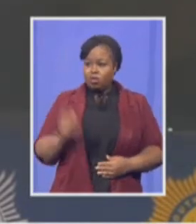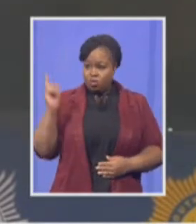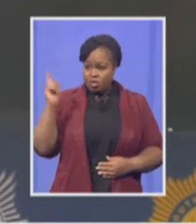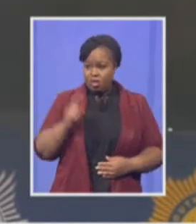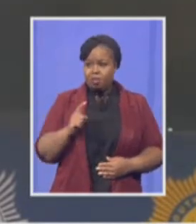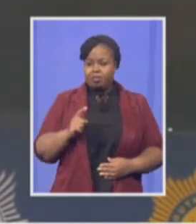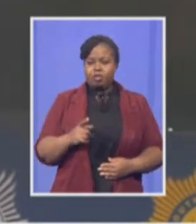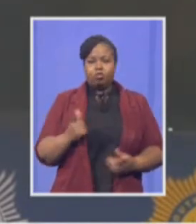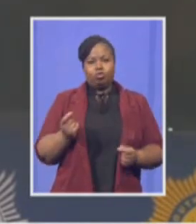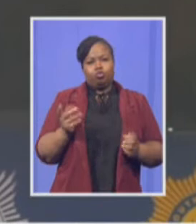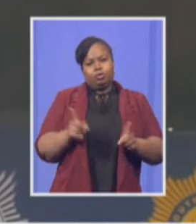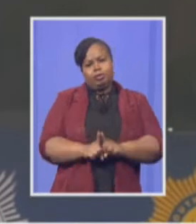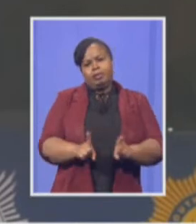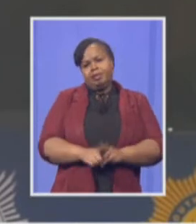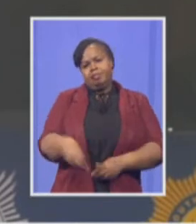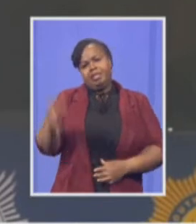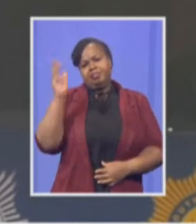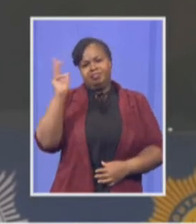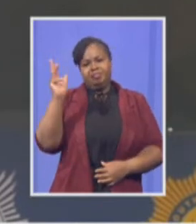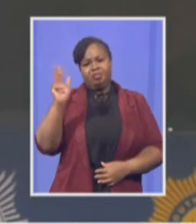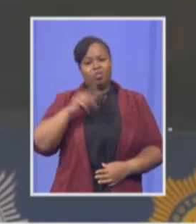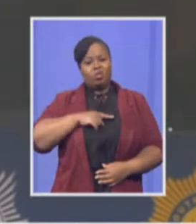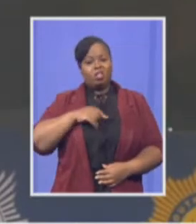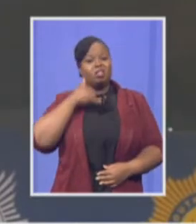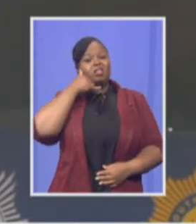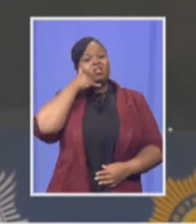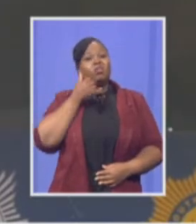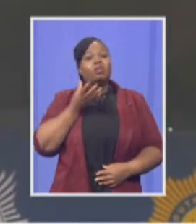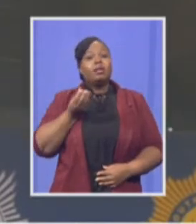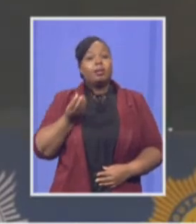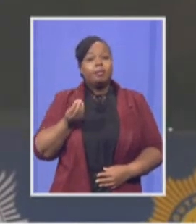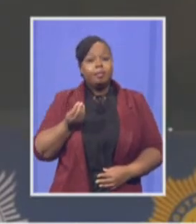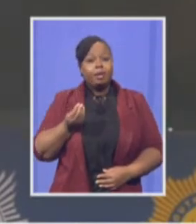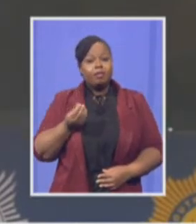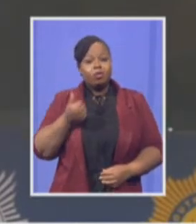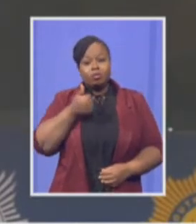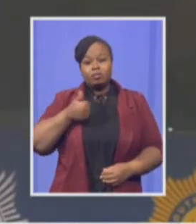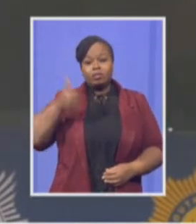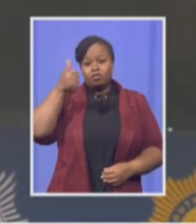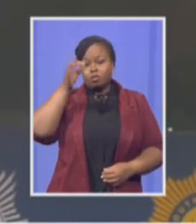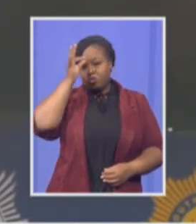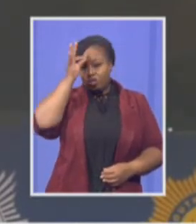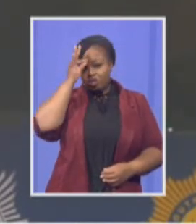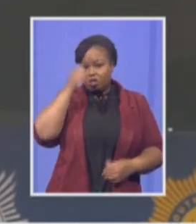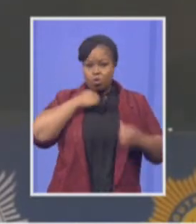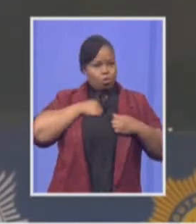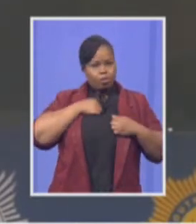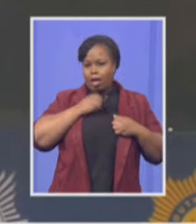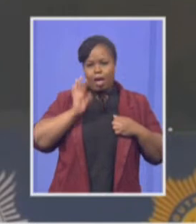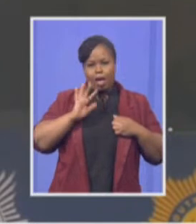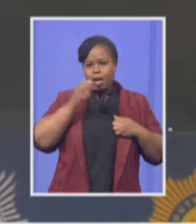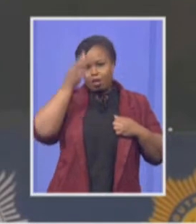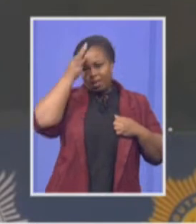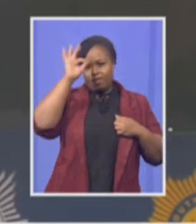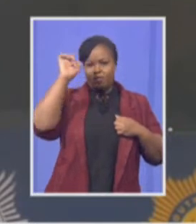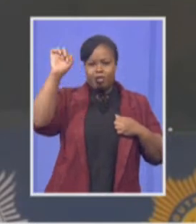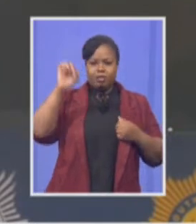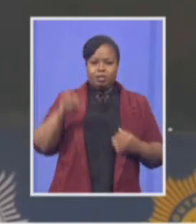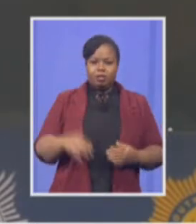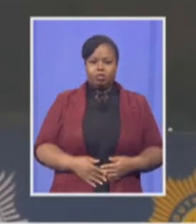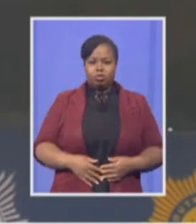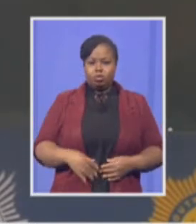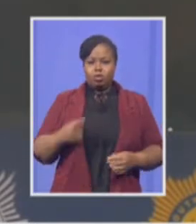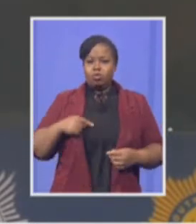azokwenza lento engenzile ngoba lezi number lezi zama senior police akuzona ezethu ezahulumeni. Asuyikhokhi